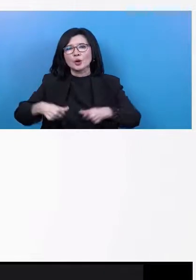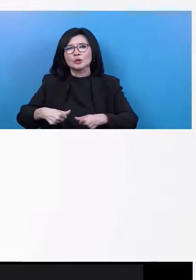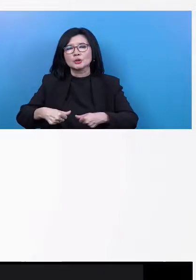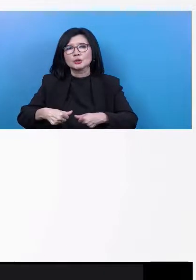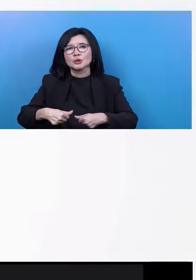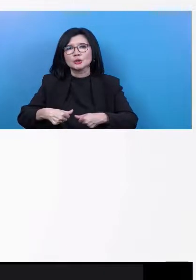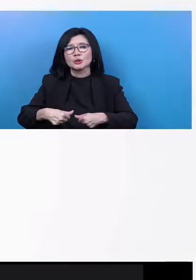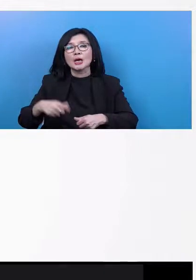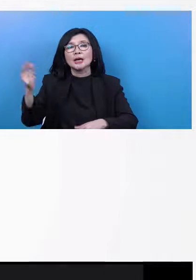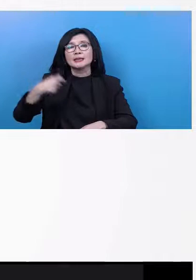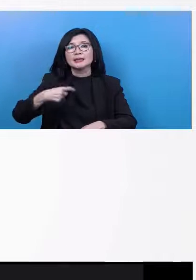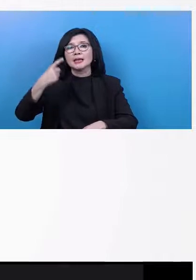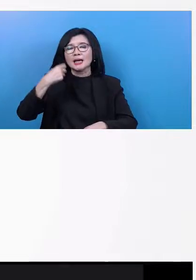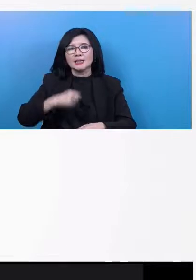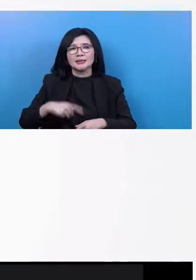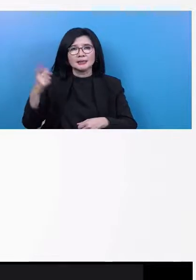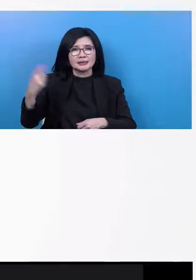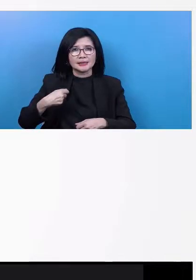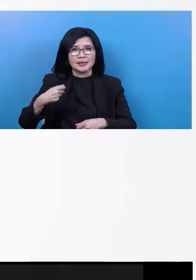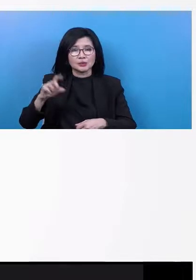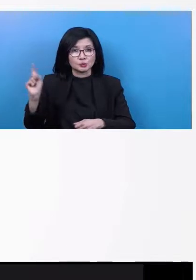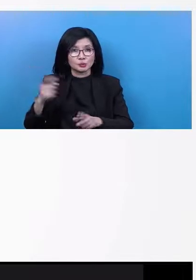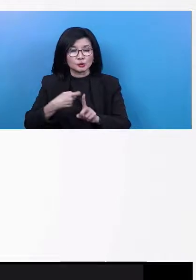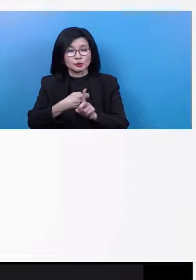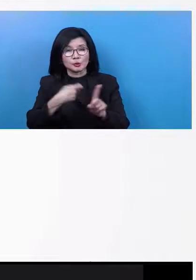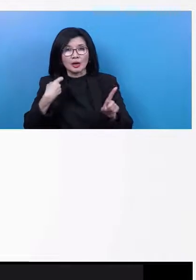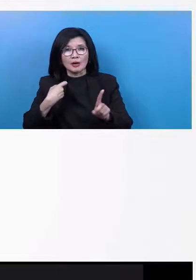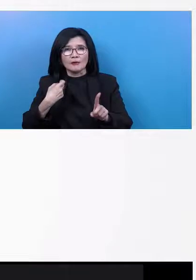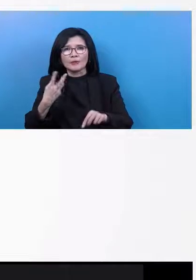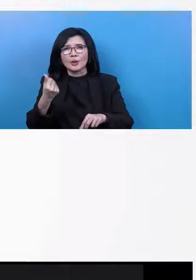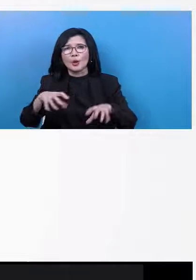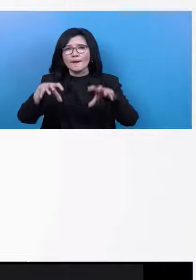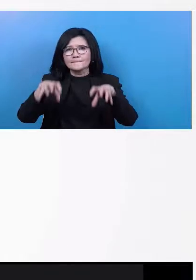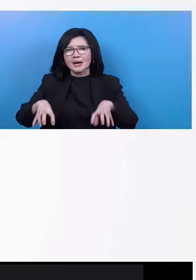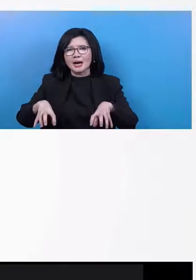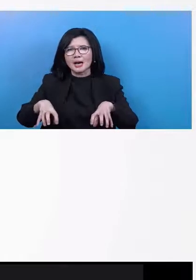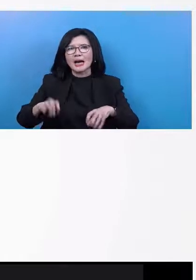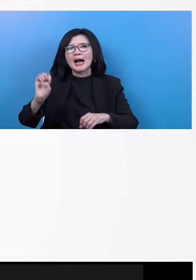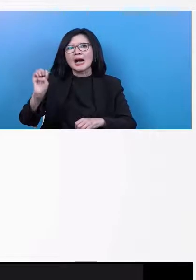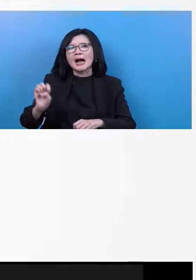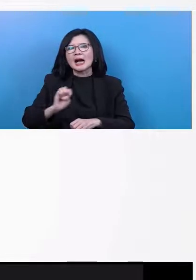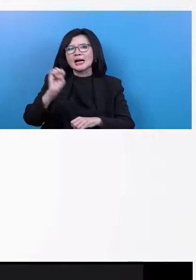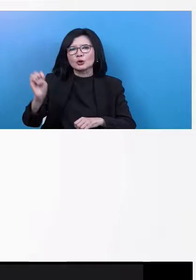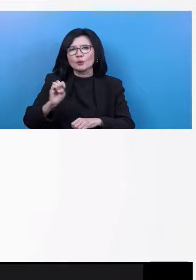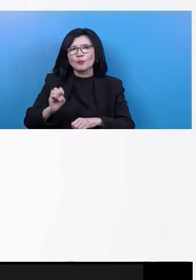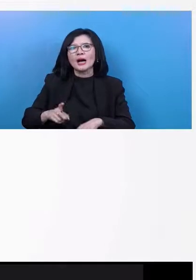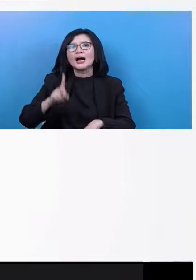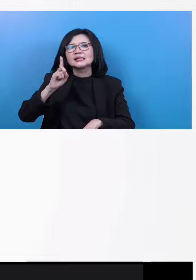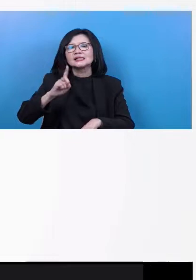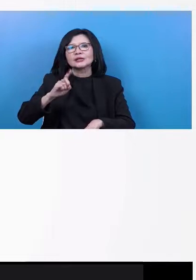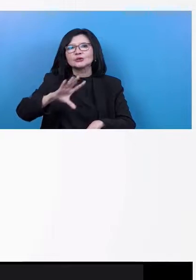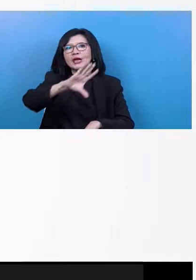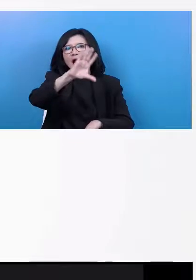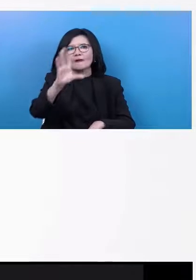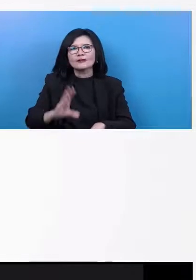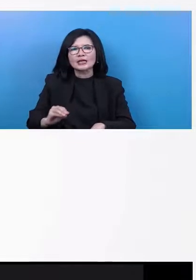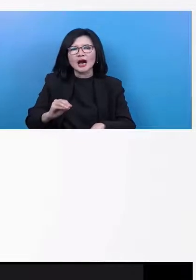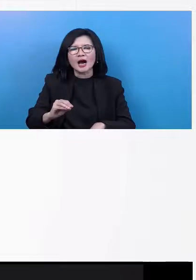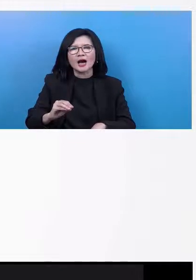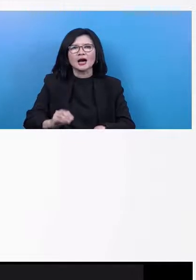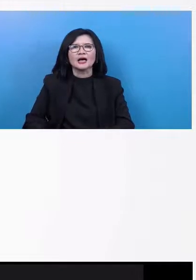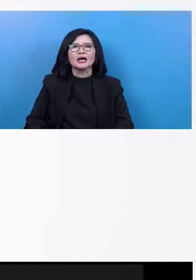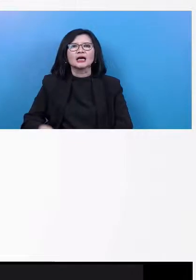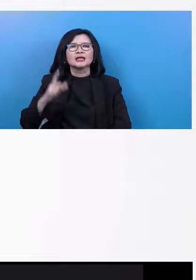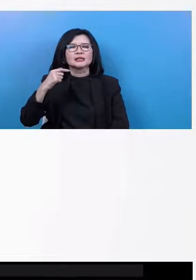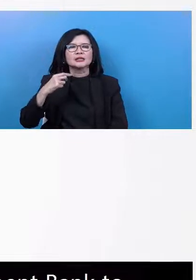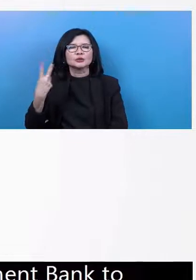in two areas, one in Indonesia and one in Africa, both of those for infrastructure rebuilds